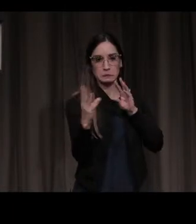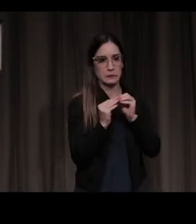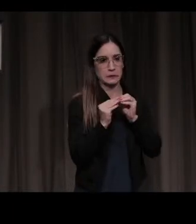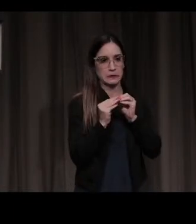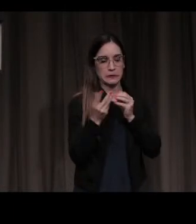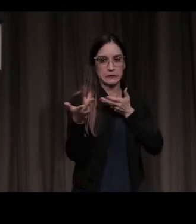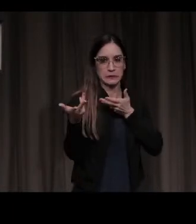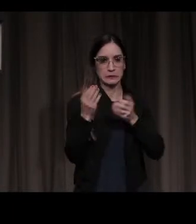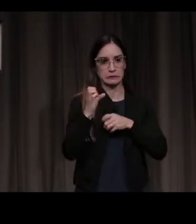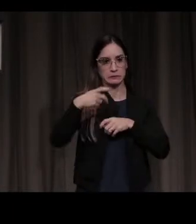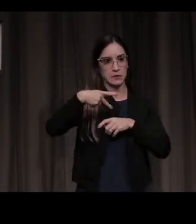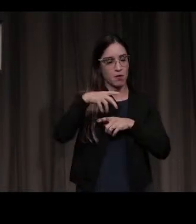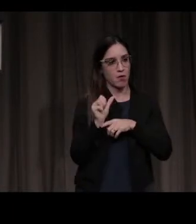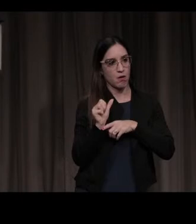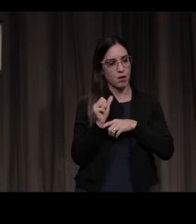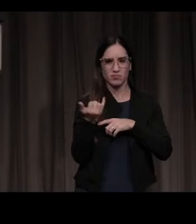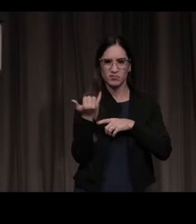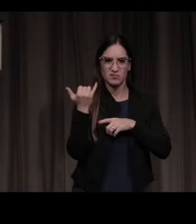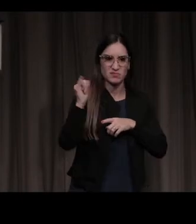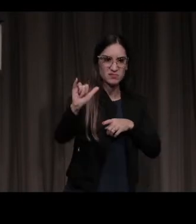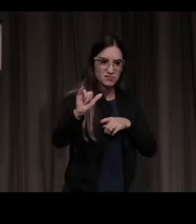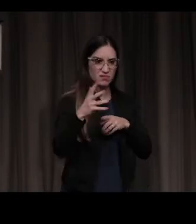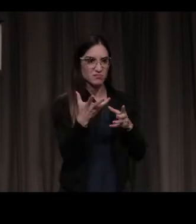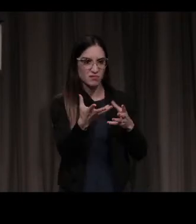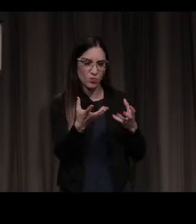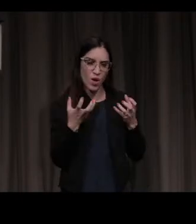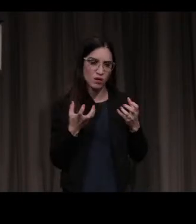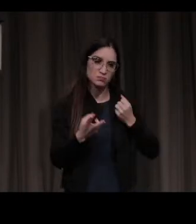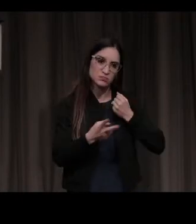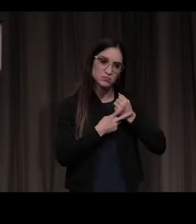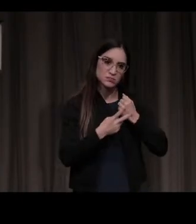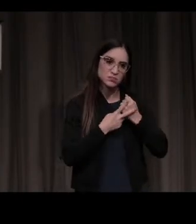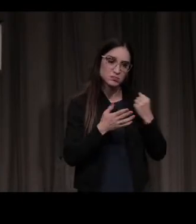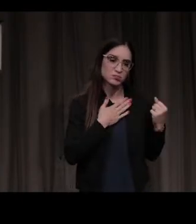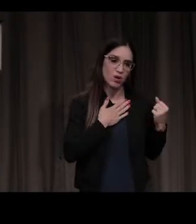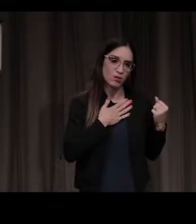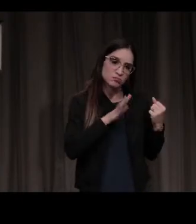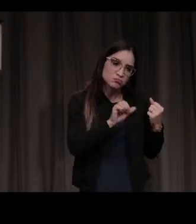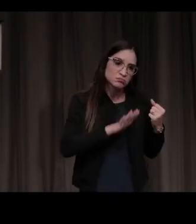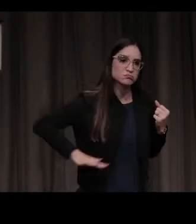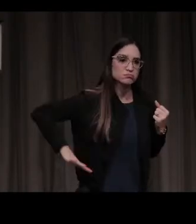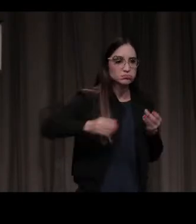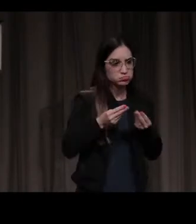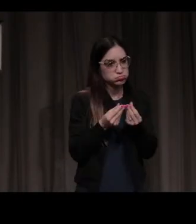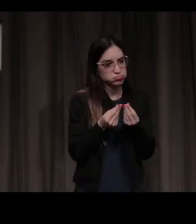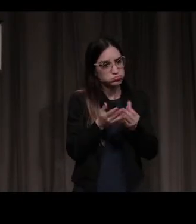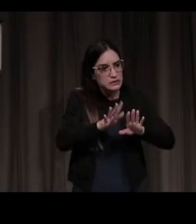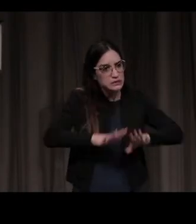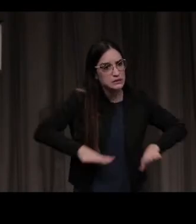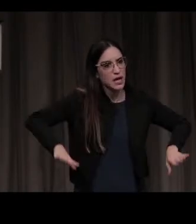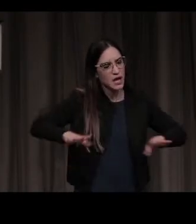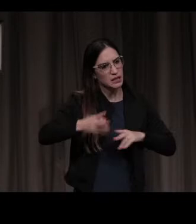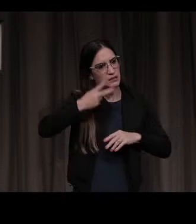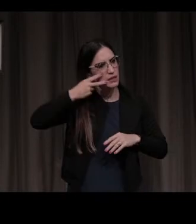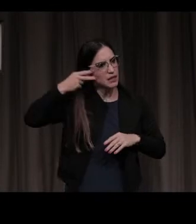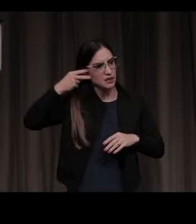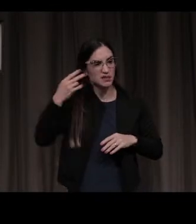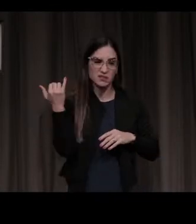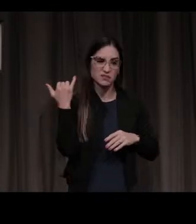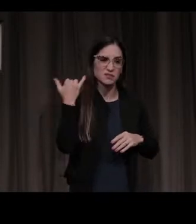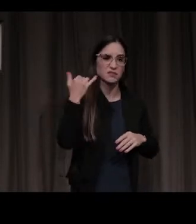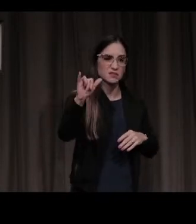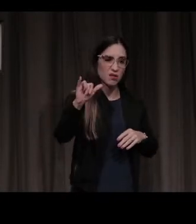tribe, and we're still reclaiming that space. Indian country, Indian land, it is still up for